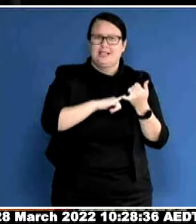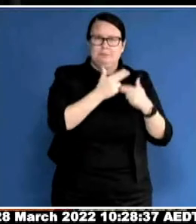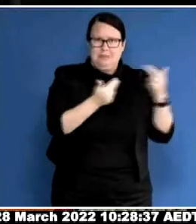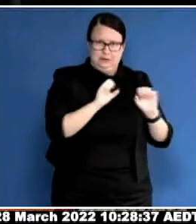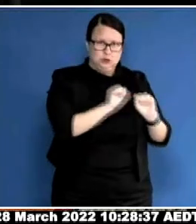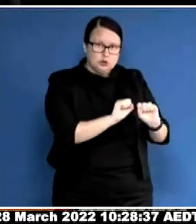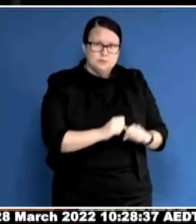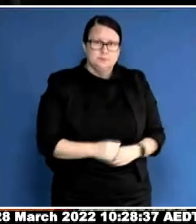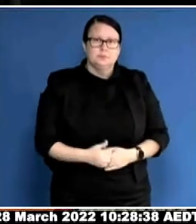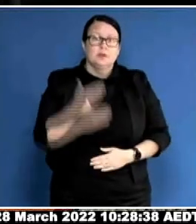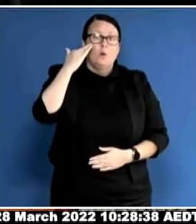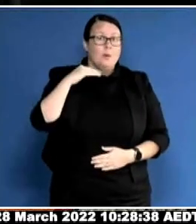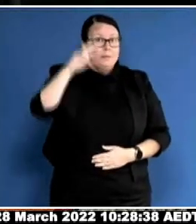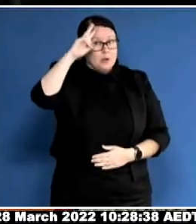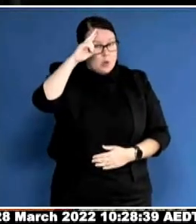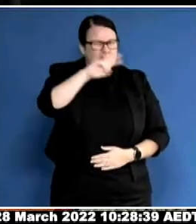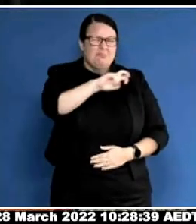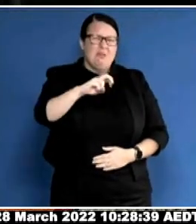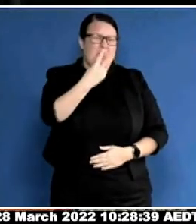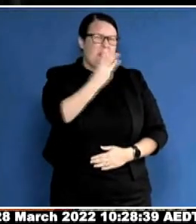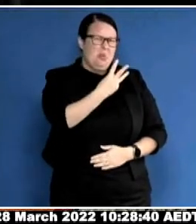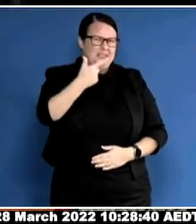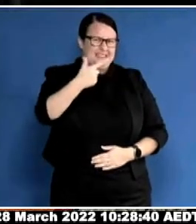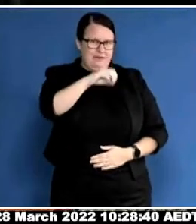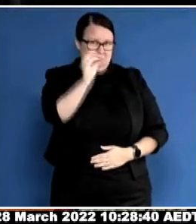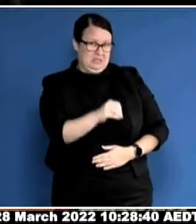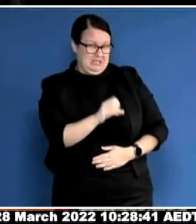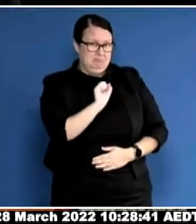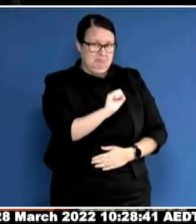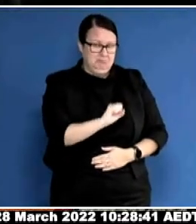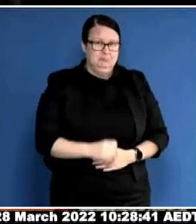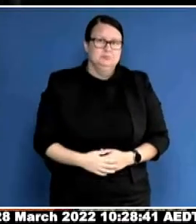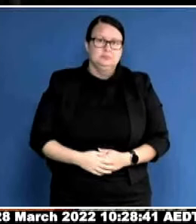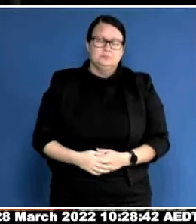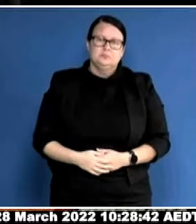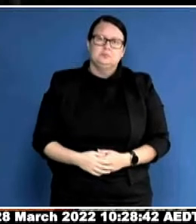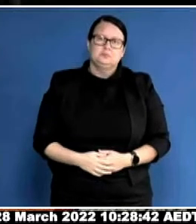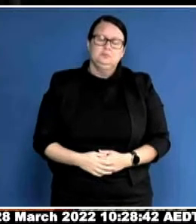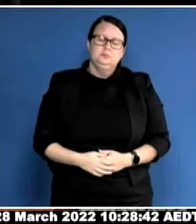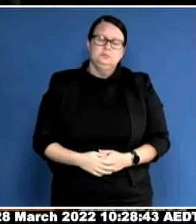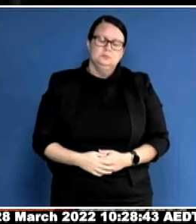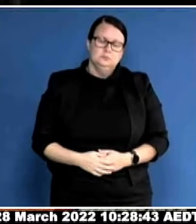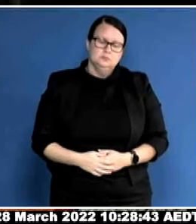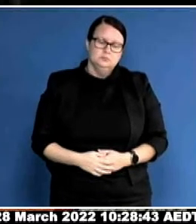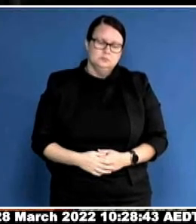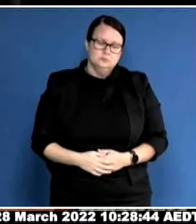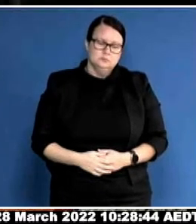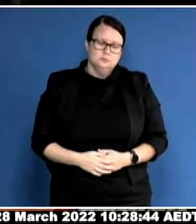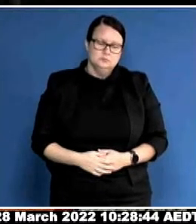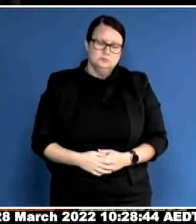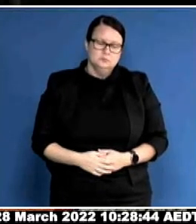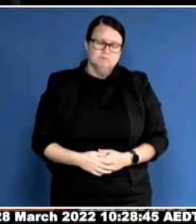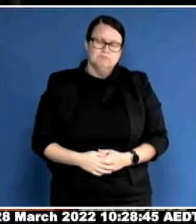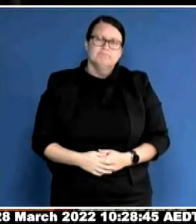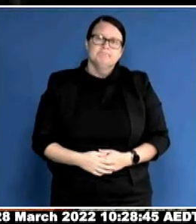girls comprise 37% of the NDIS Tasmanian participants. In Tasmania, there have